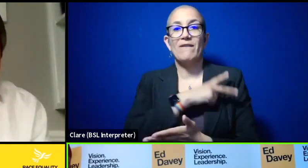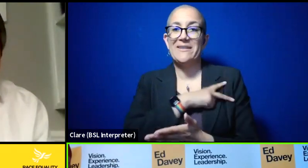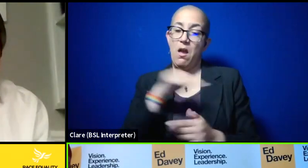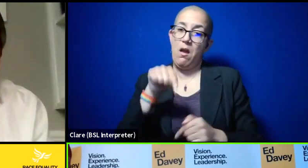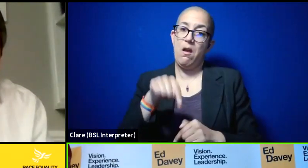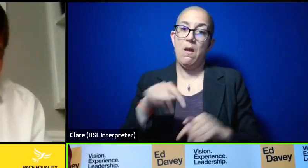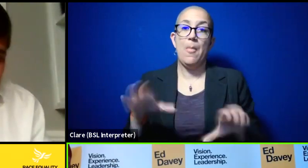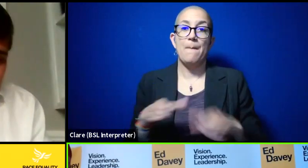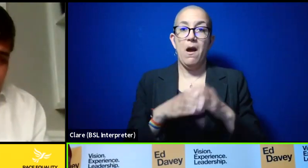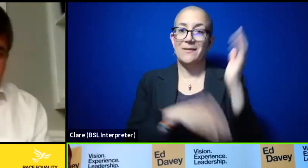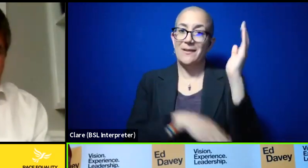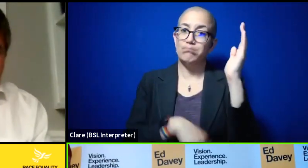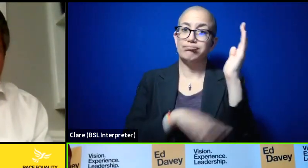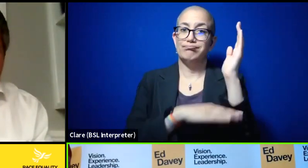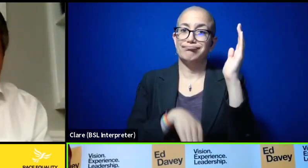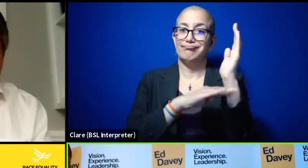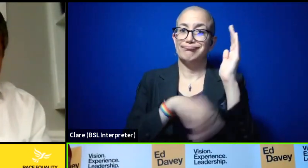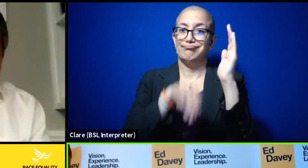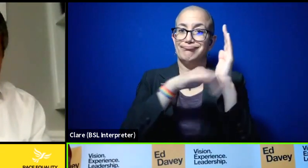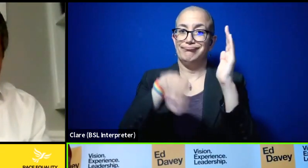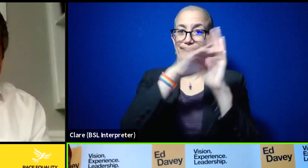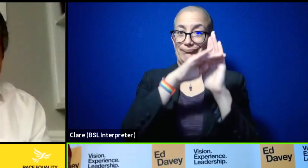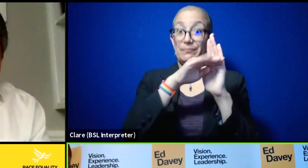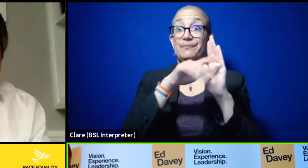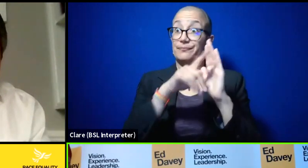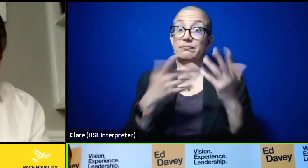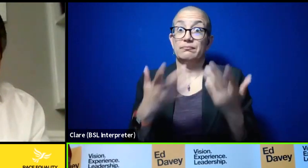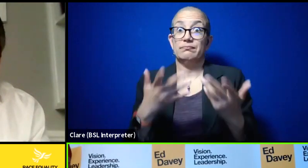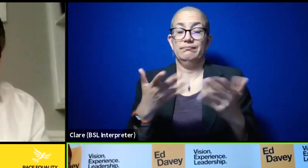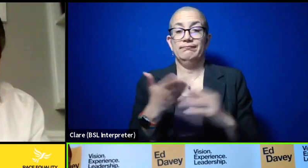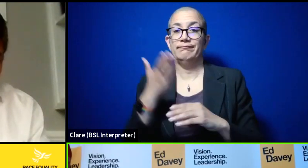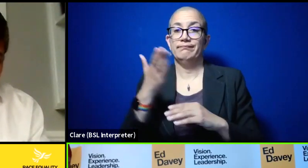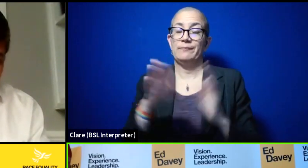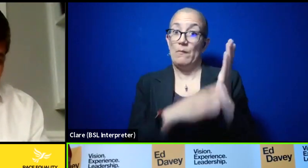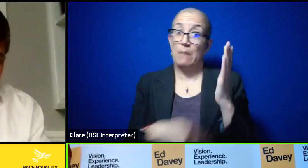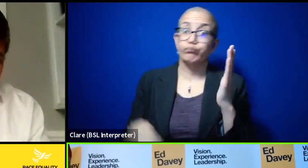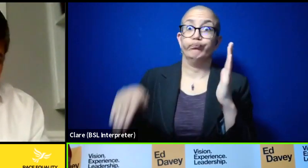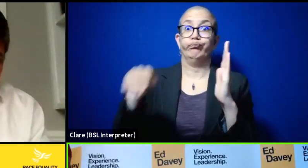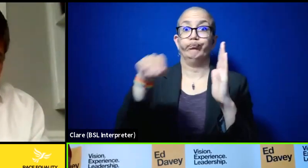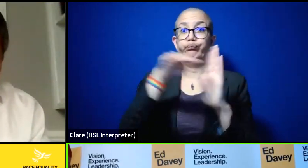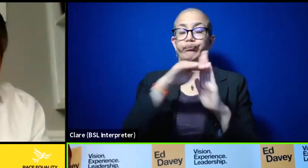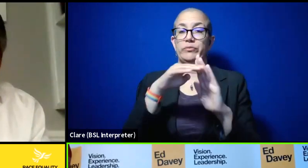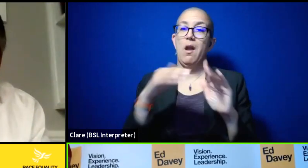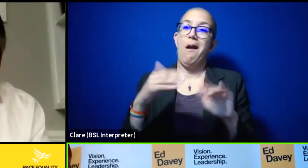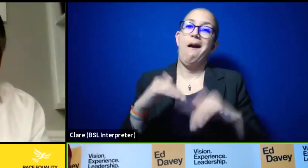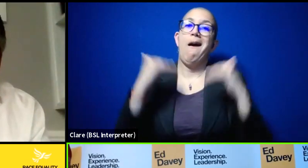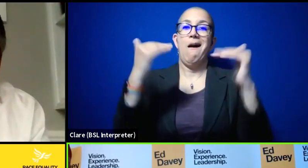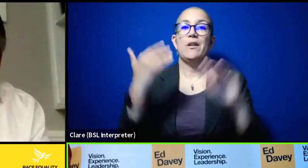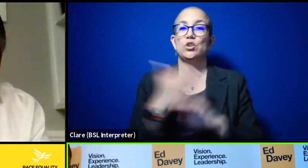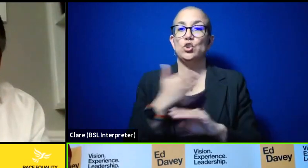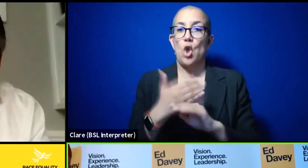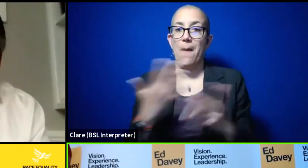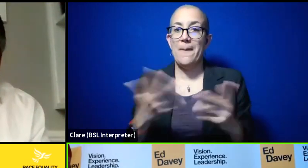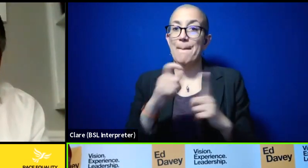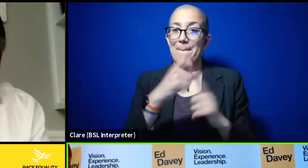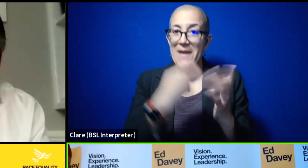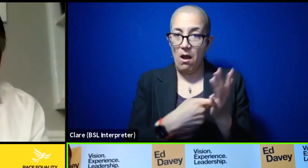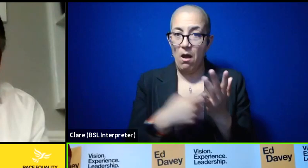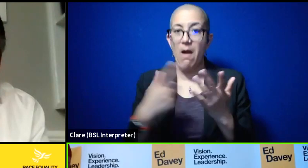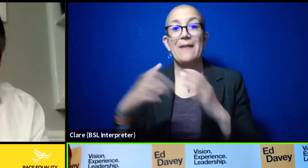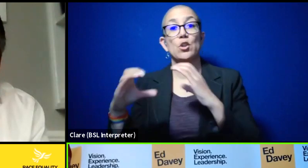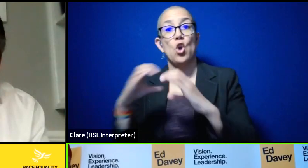He rose up the ranks there, and then he's gone to very high jobs, well-paid jobs in PR and comms in the